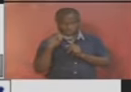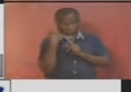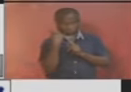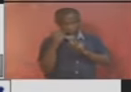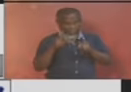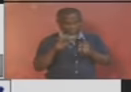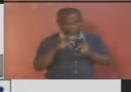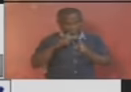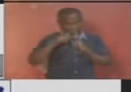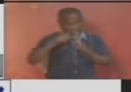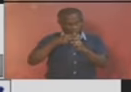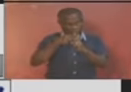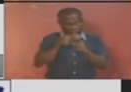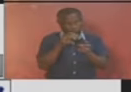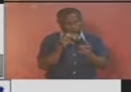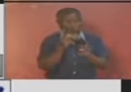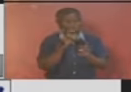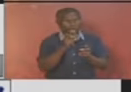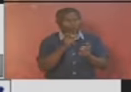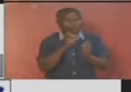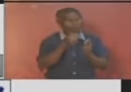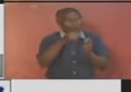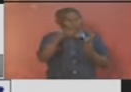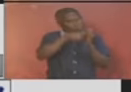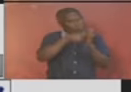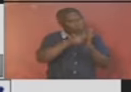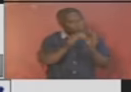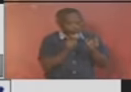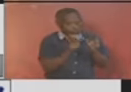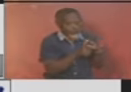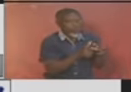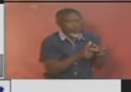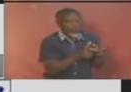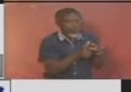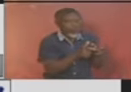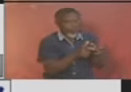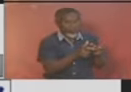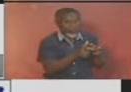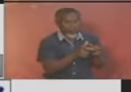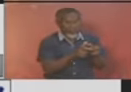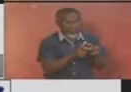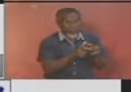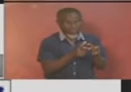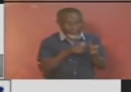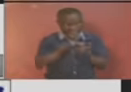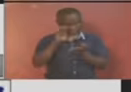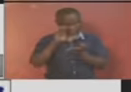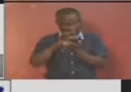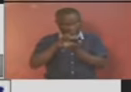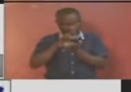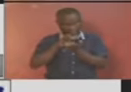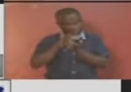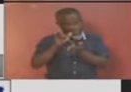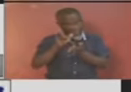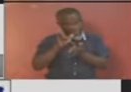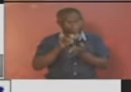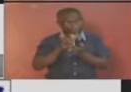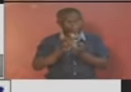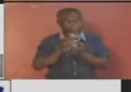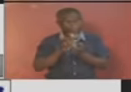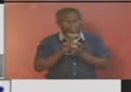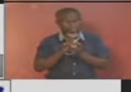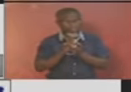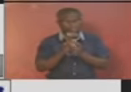in time in home isolation. So these are cases in home isolation. St. George Central right next to it, going a little bit to the east,